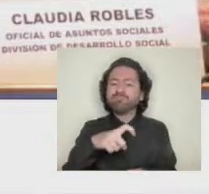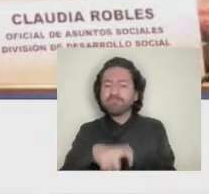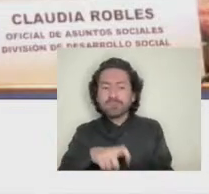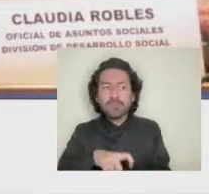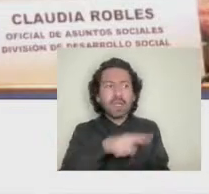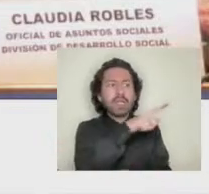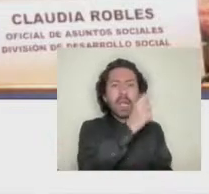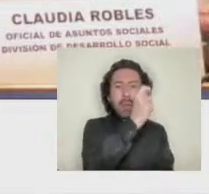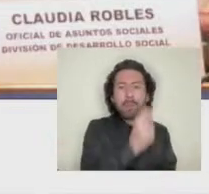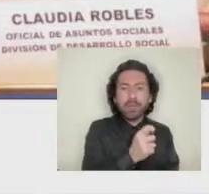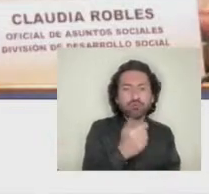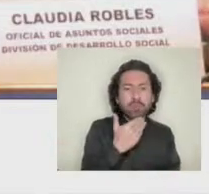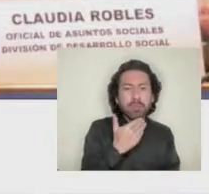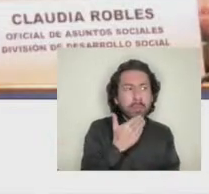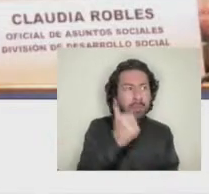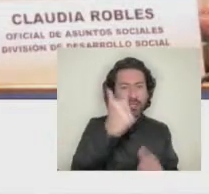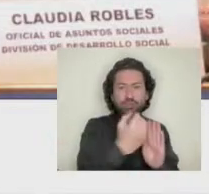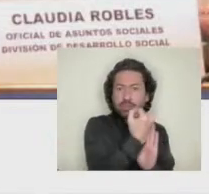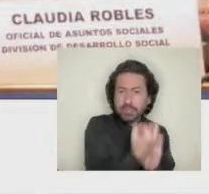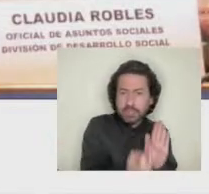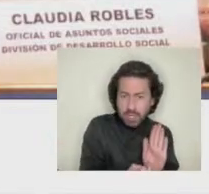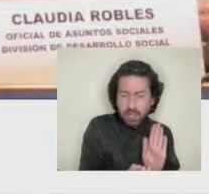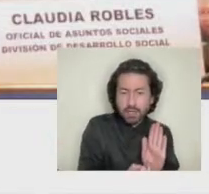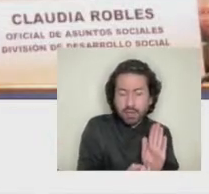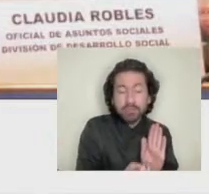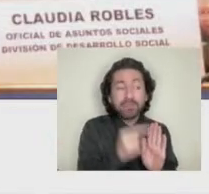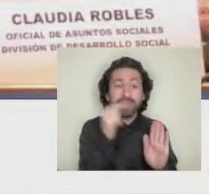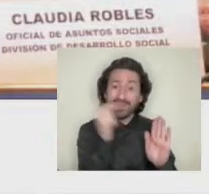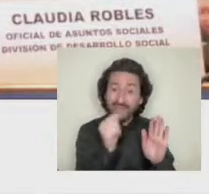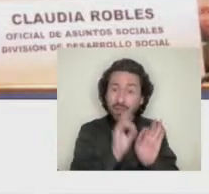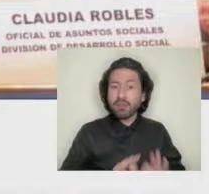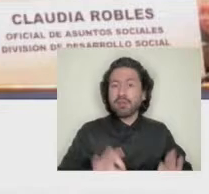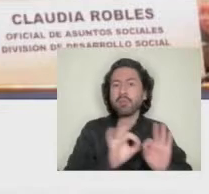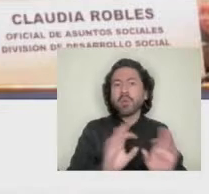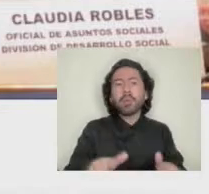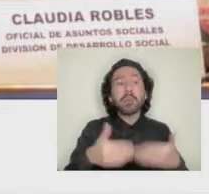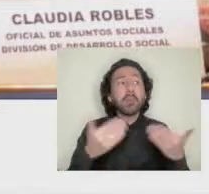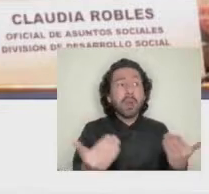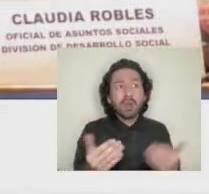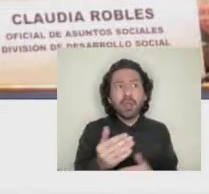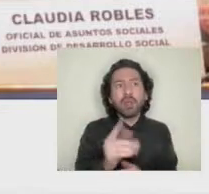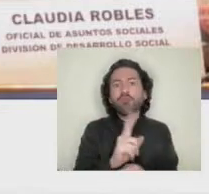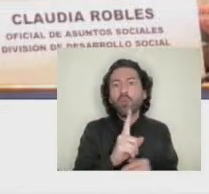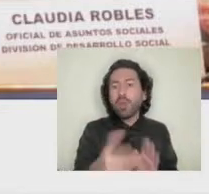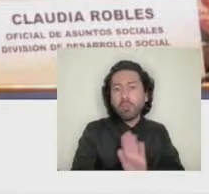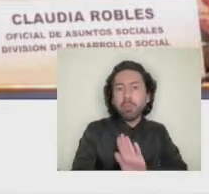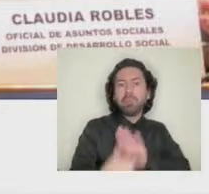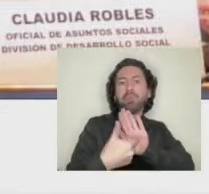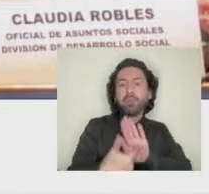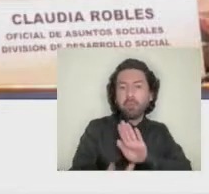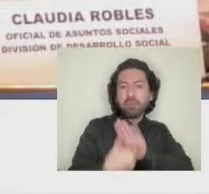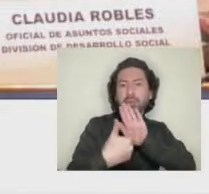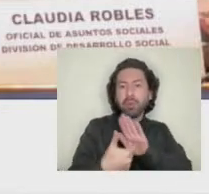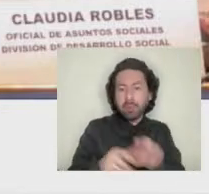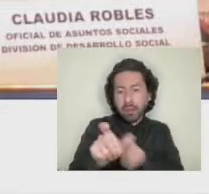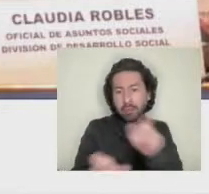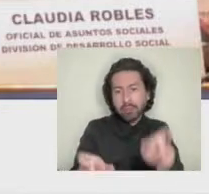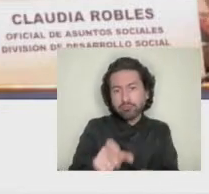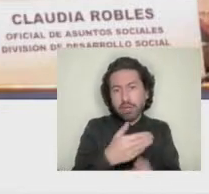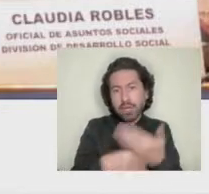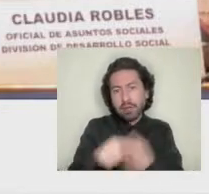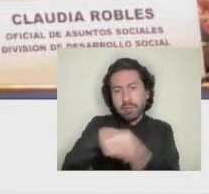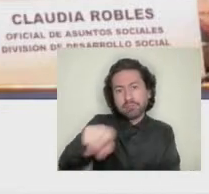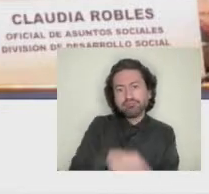to expand and improve the non-contributory pension design is key, so as not to generate